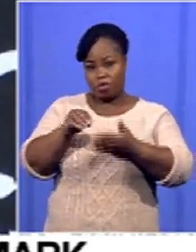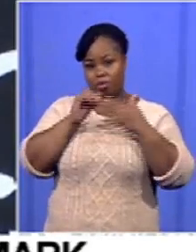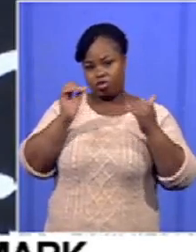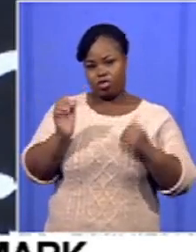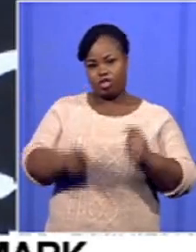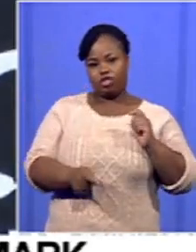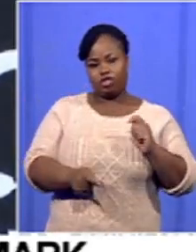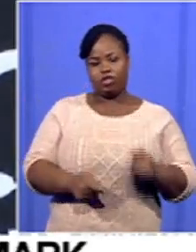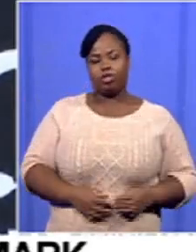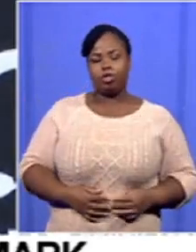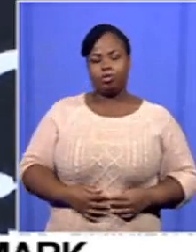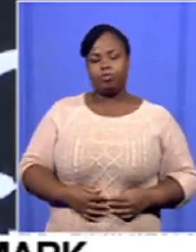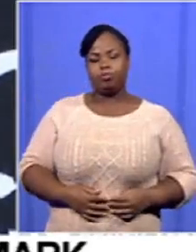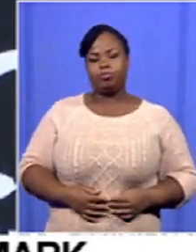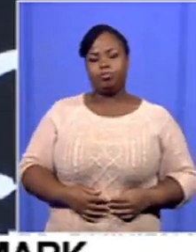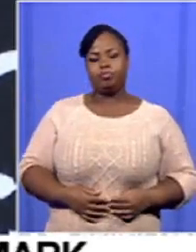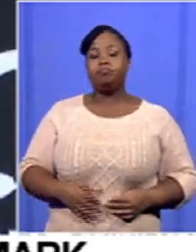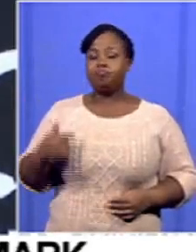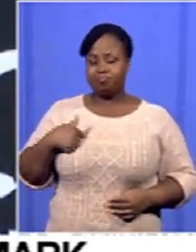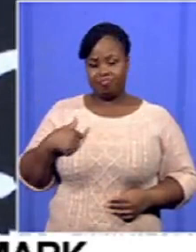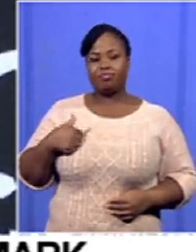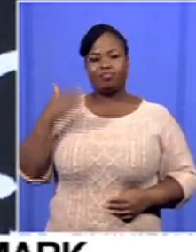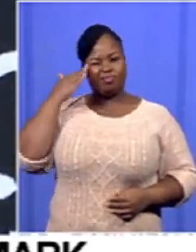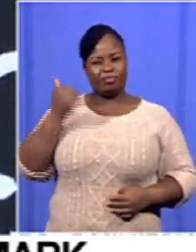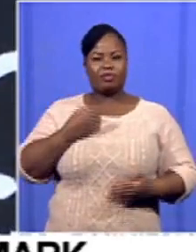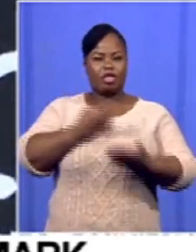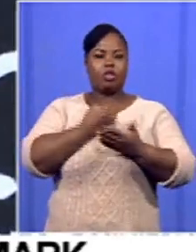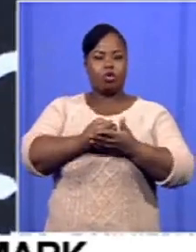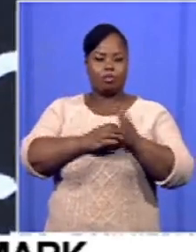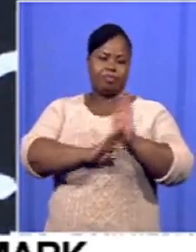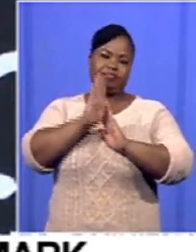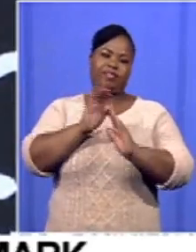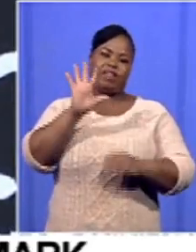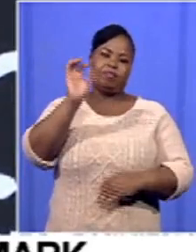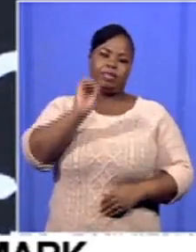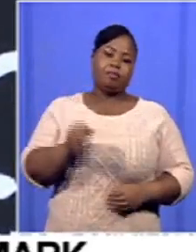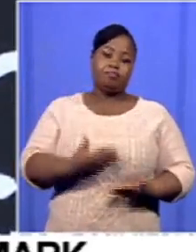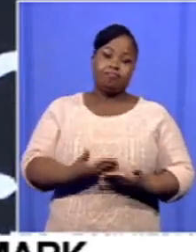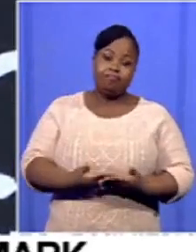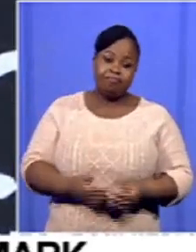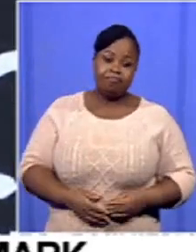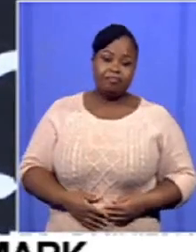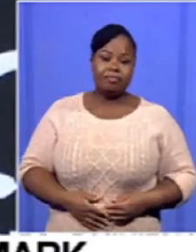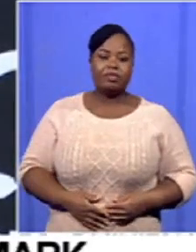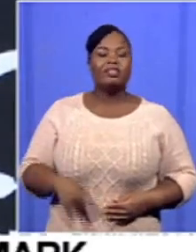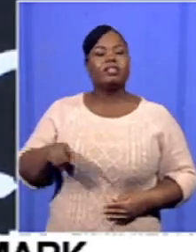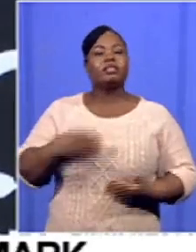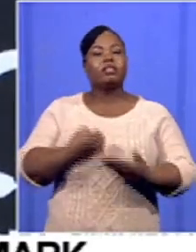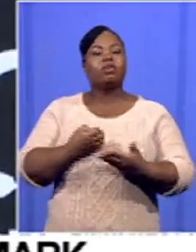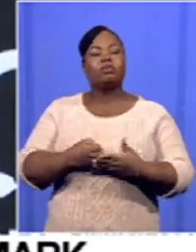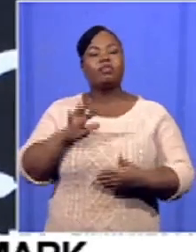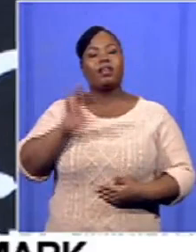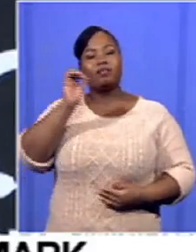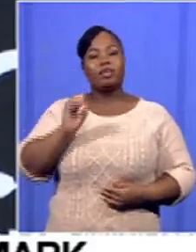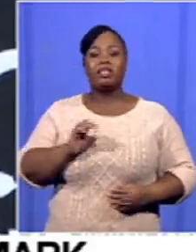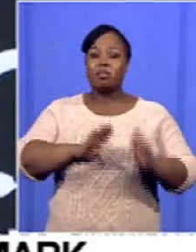change. I'm convinced this economy can grow at 5%. And if this economy can grow at